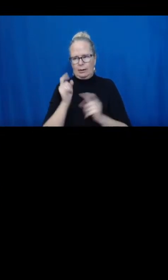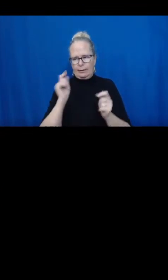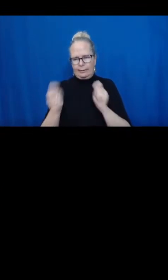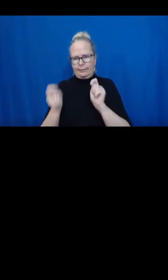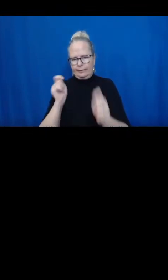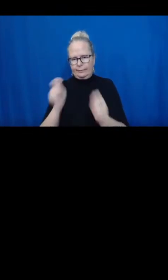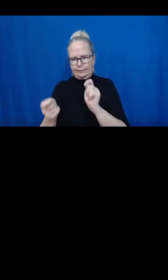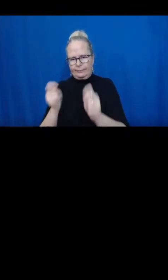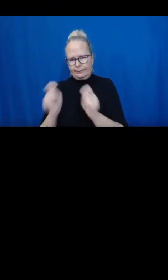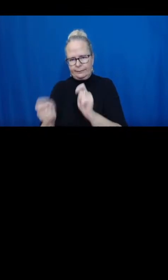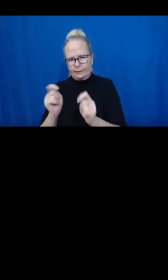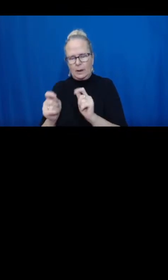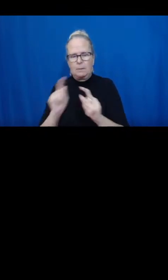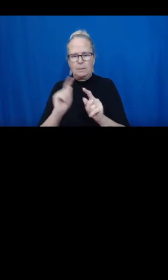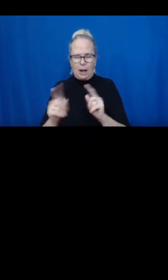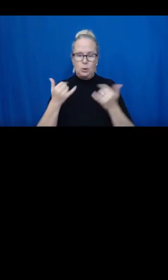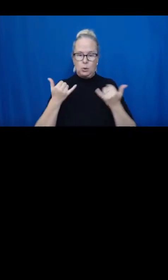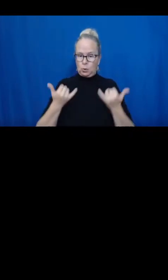To be back with